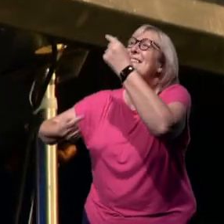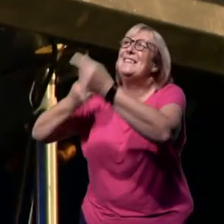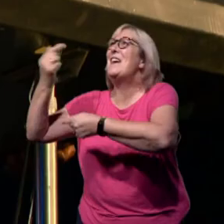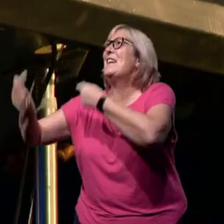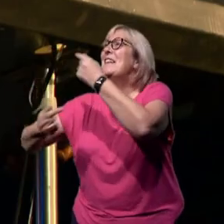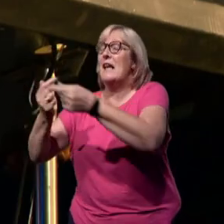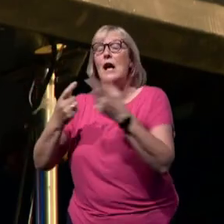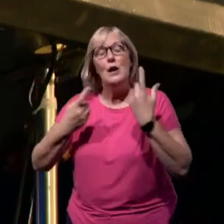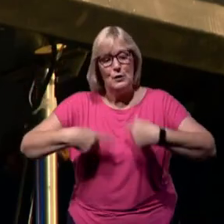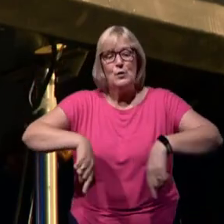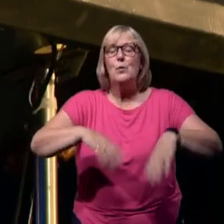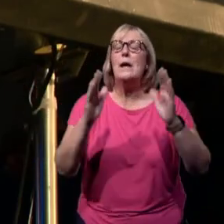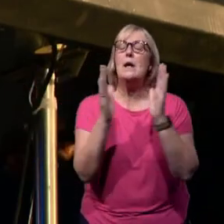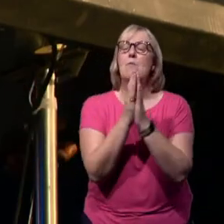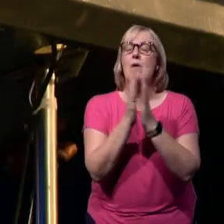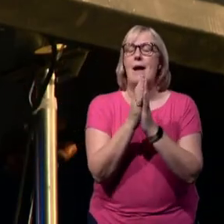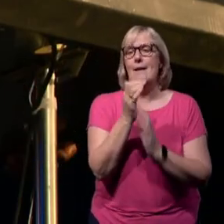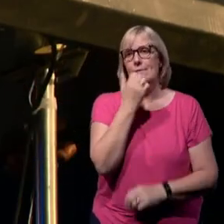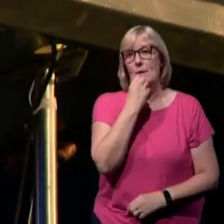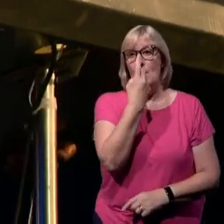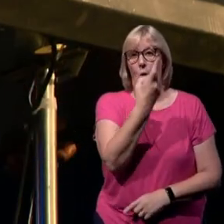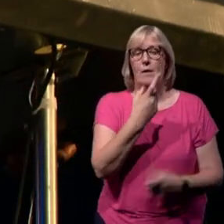pray, number one.